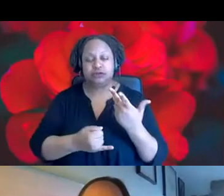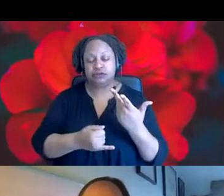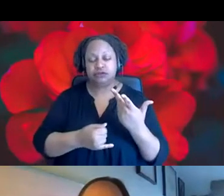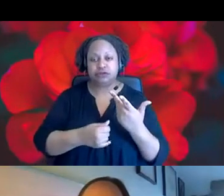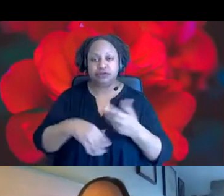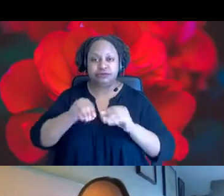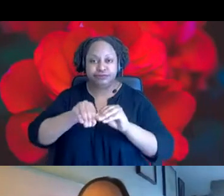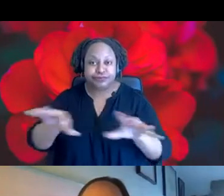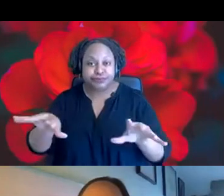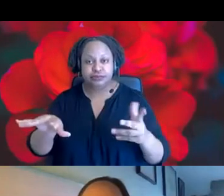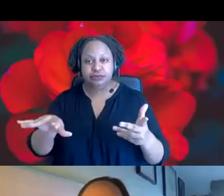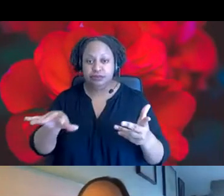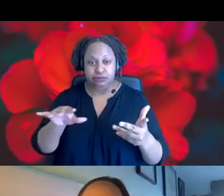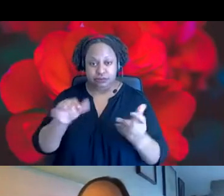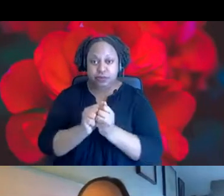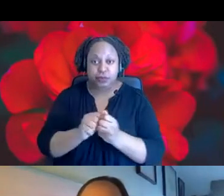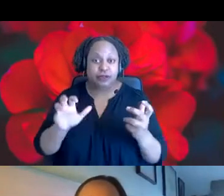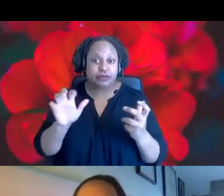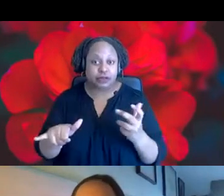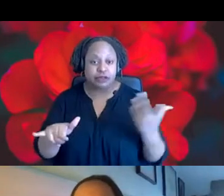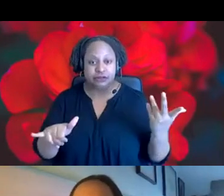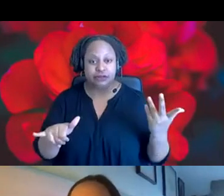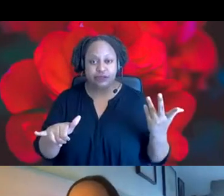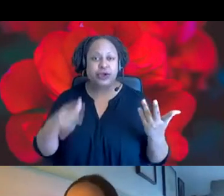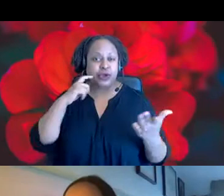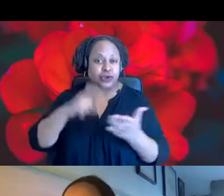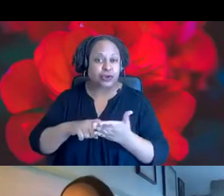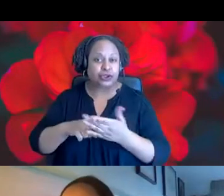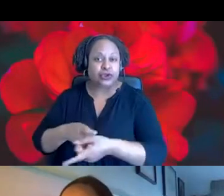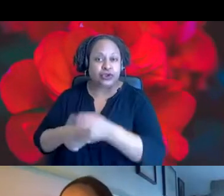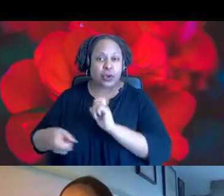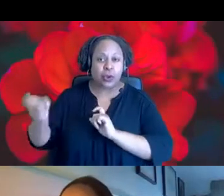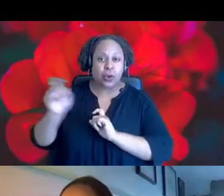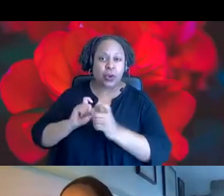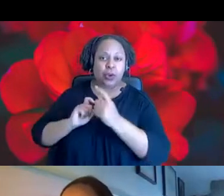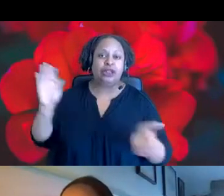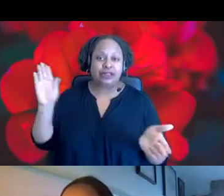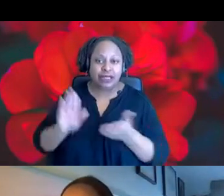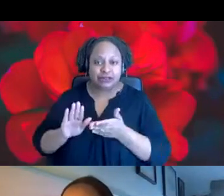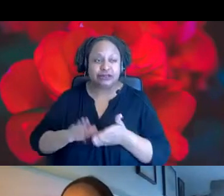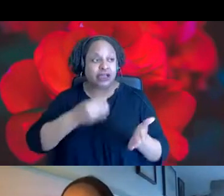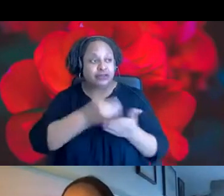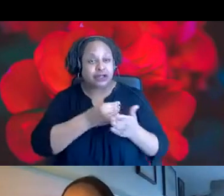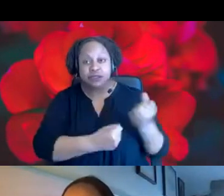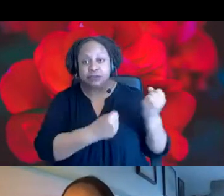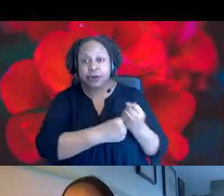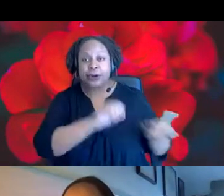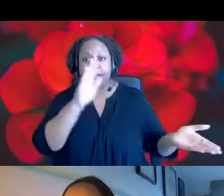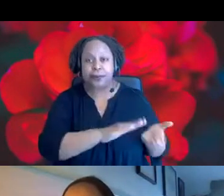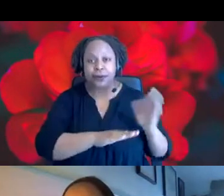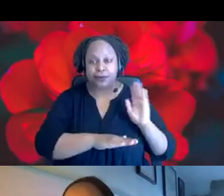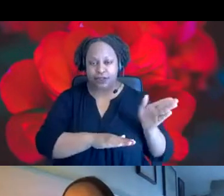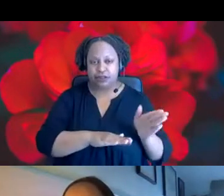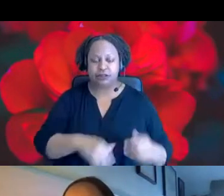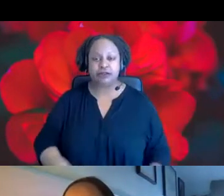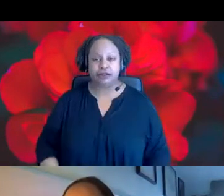do see a decline in donors and donations and funding support. I mean, right now it's